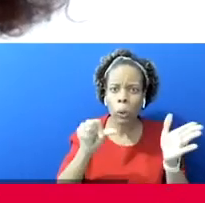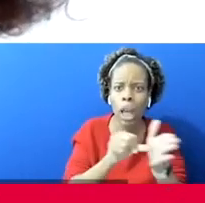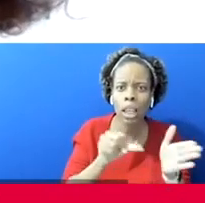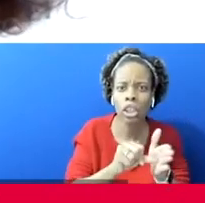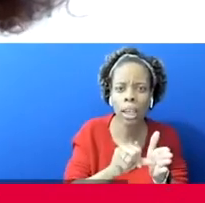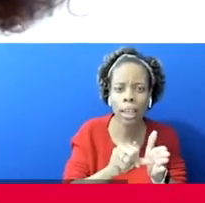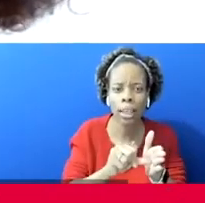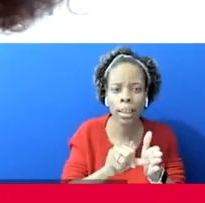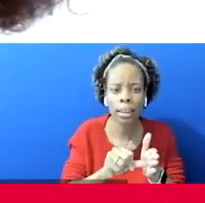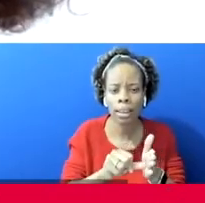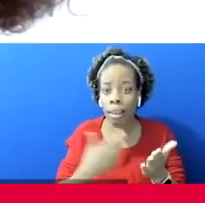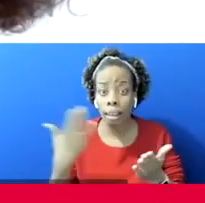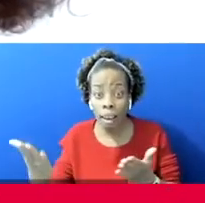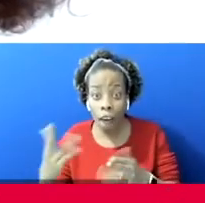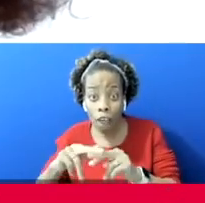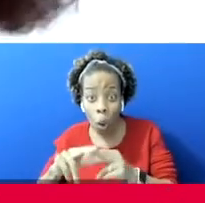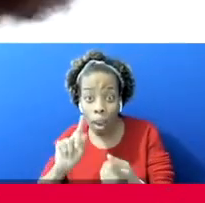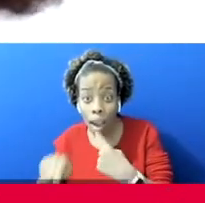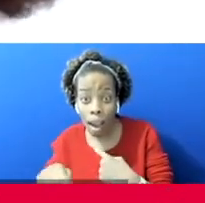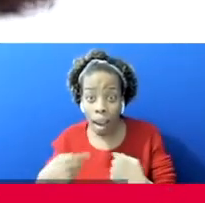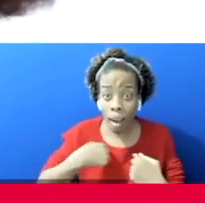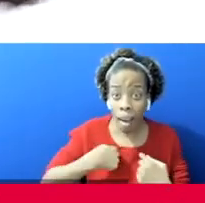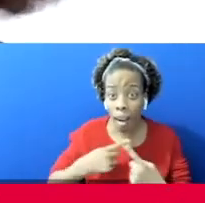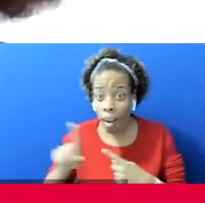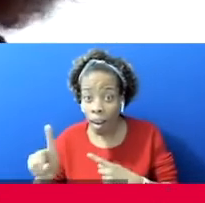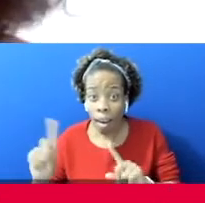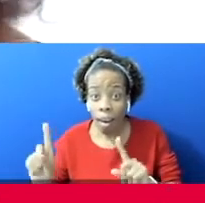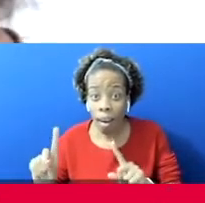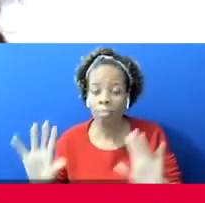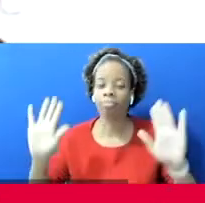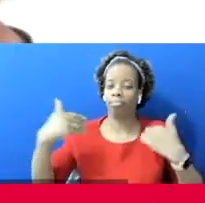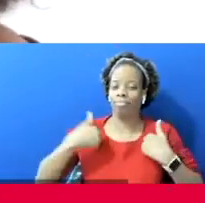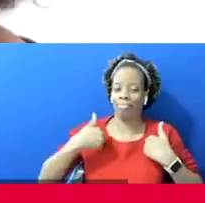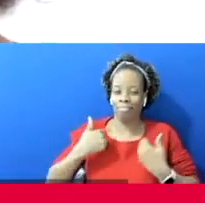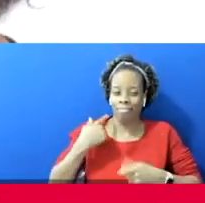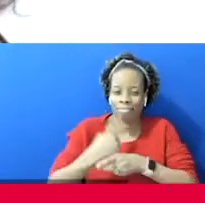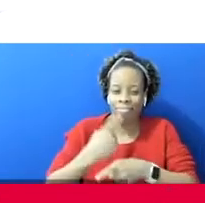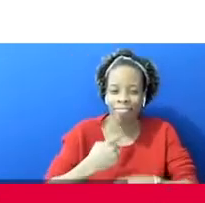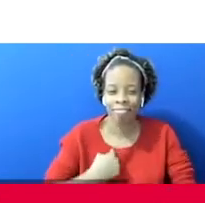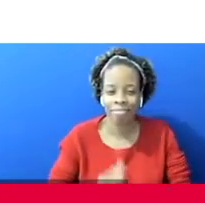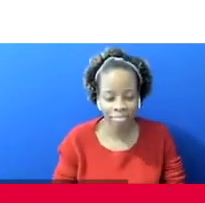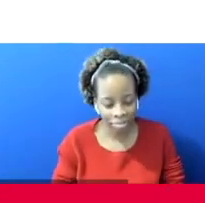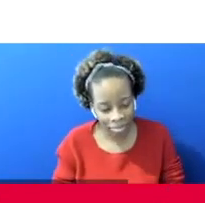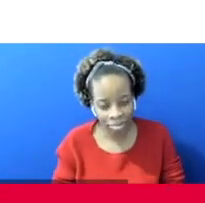Do you want to go first, Fiona? Oh, okay, I'll just go. Oh, fine.